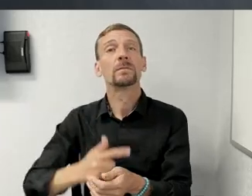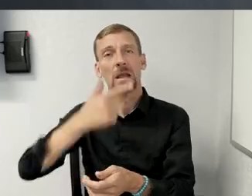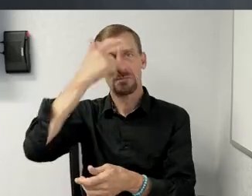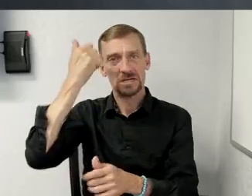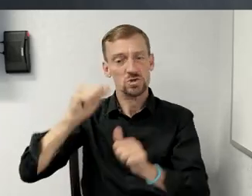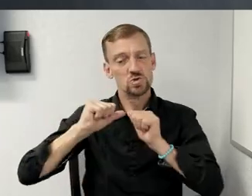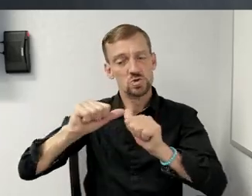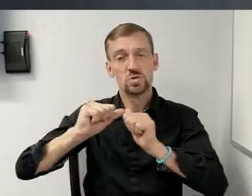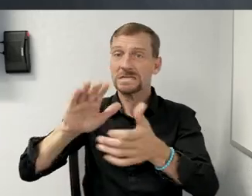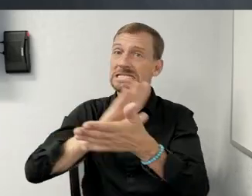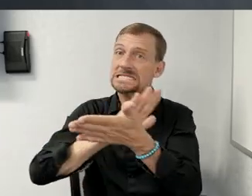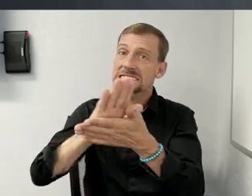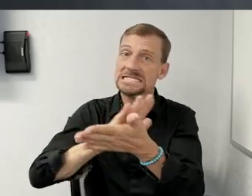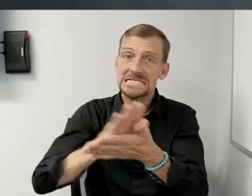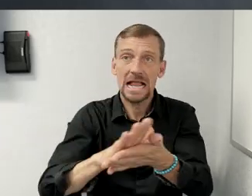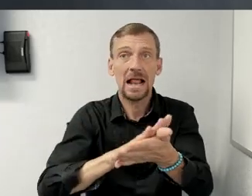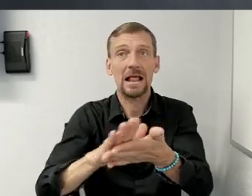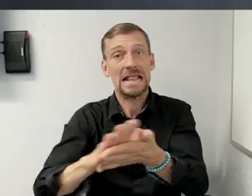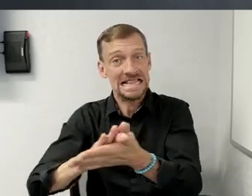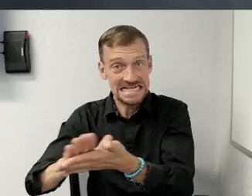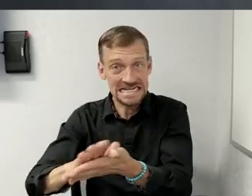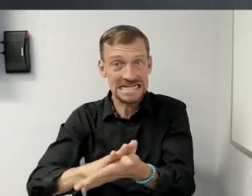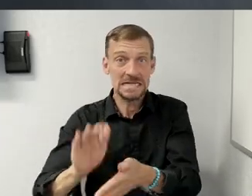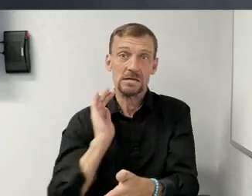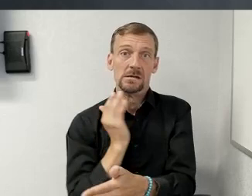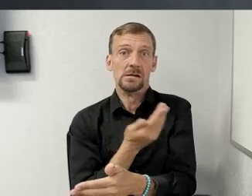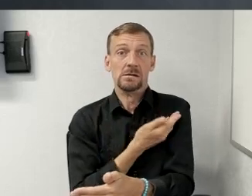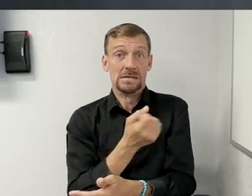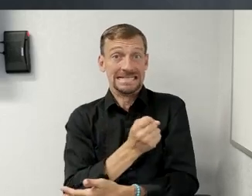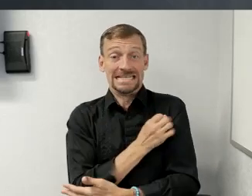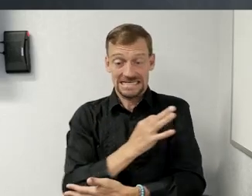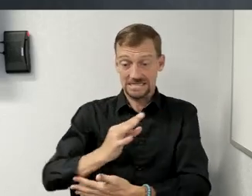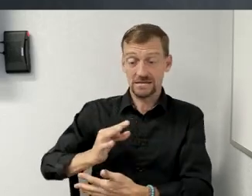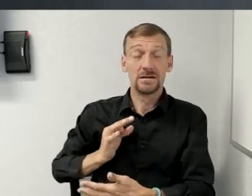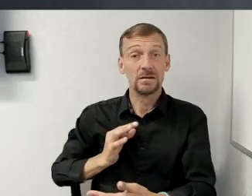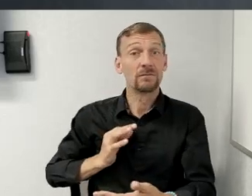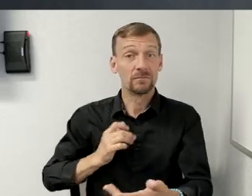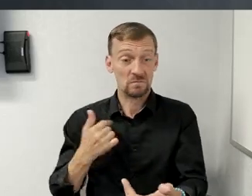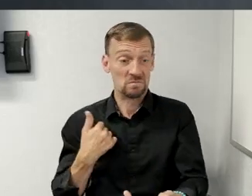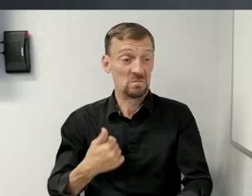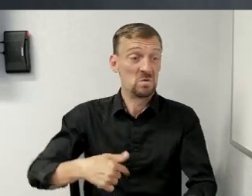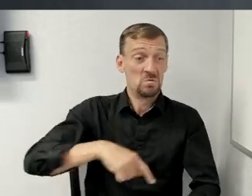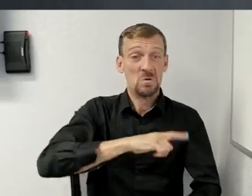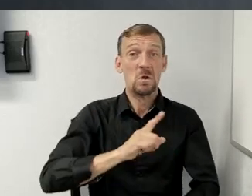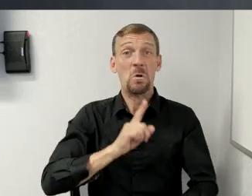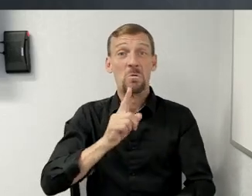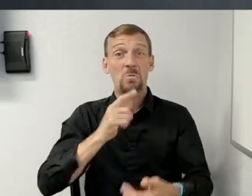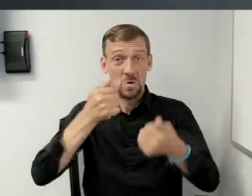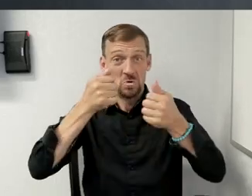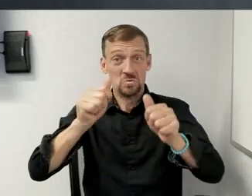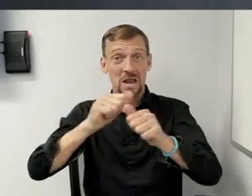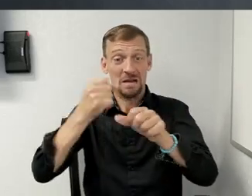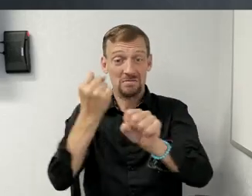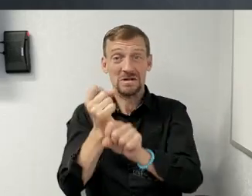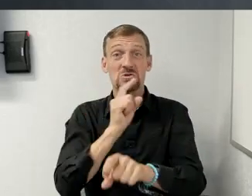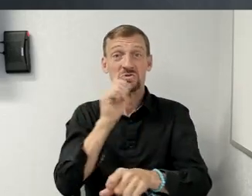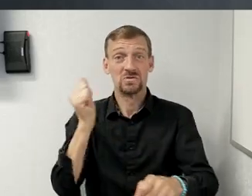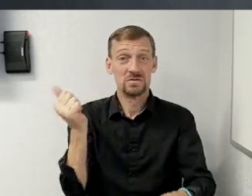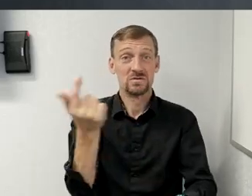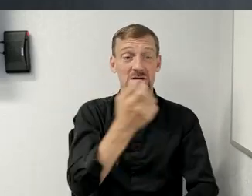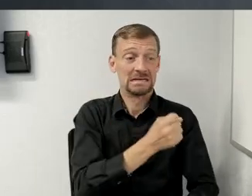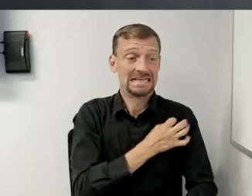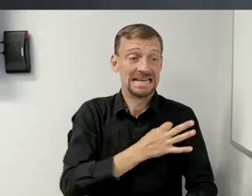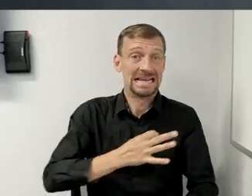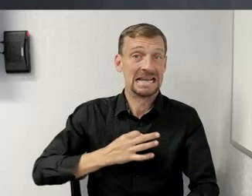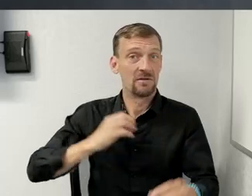disinfecting, our staff, obviously we're trying to make certain that none of our staff